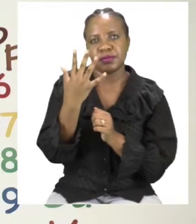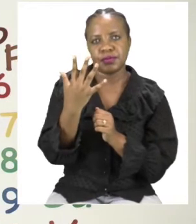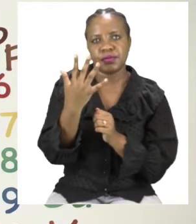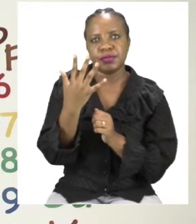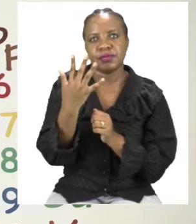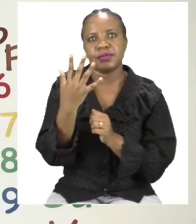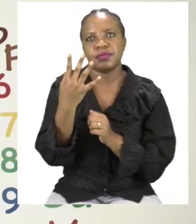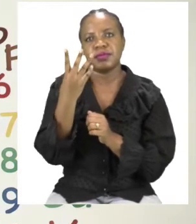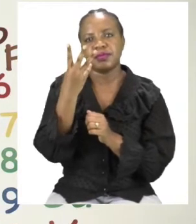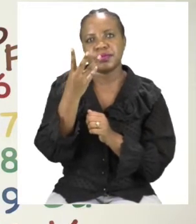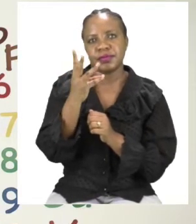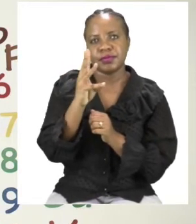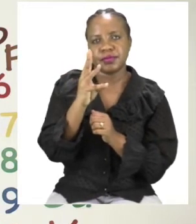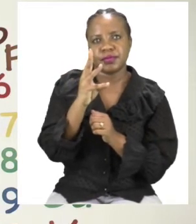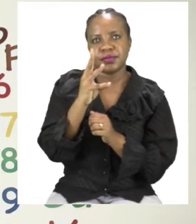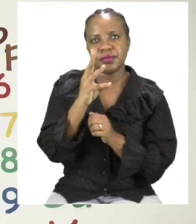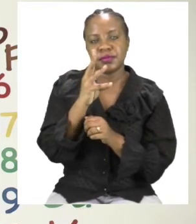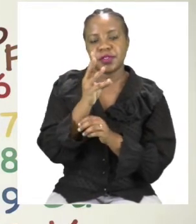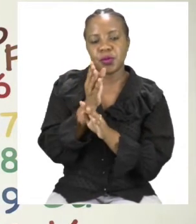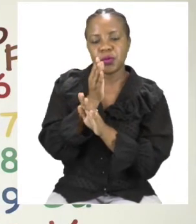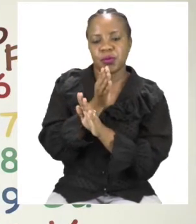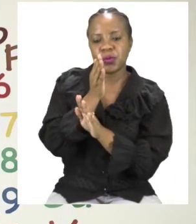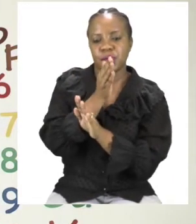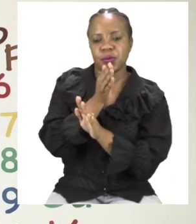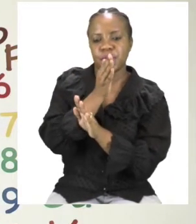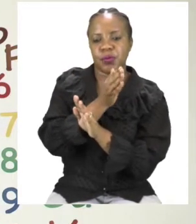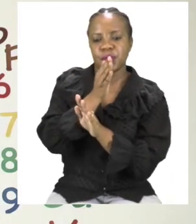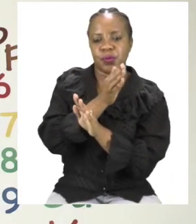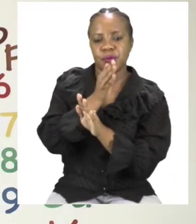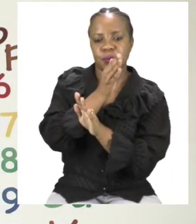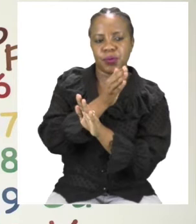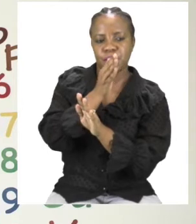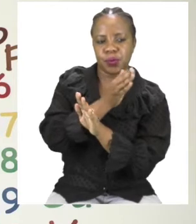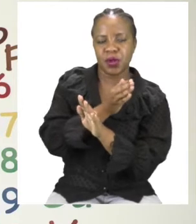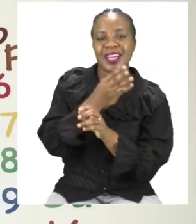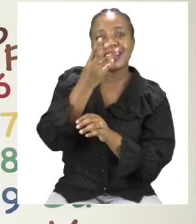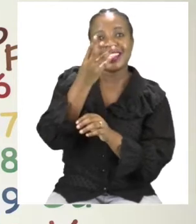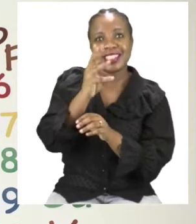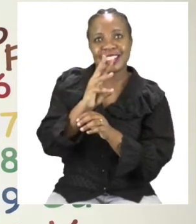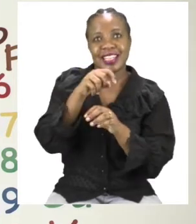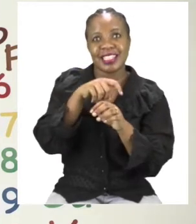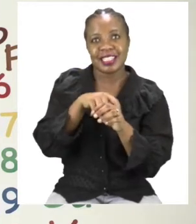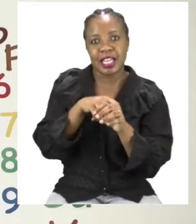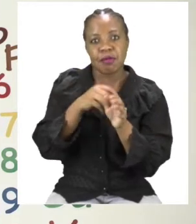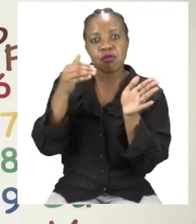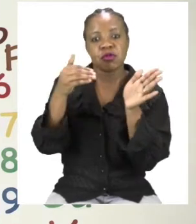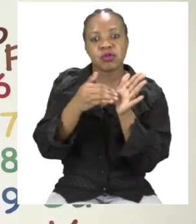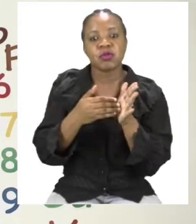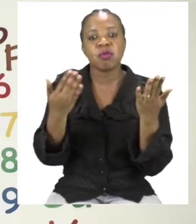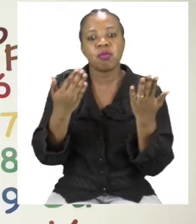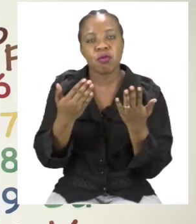5, 6. So we have counted 6 going back, which means our